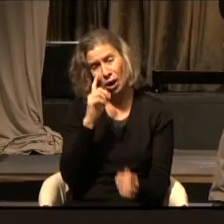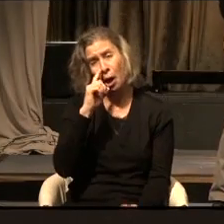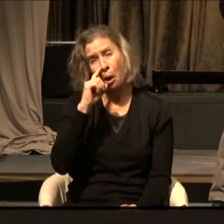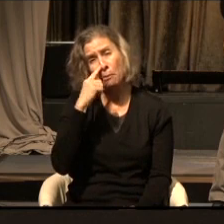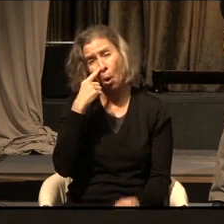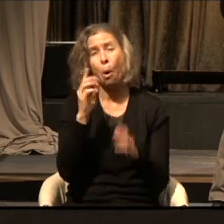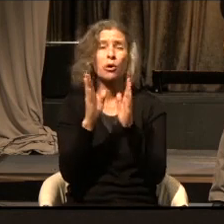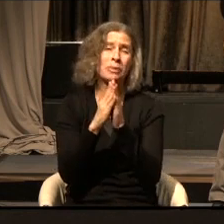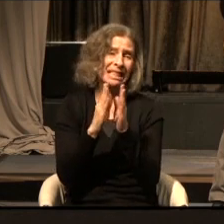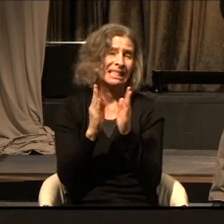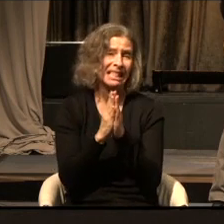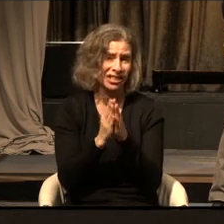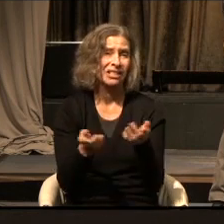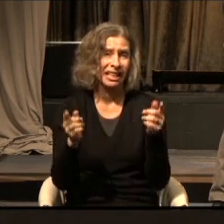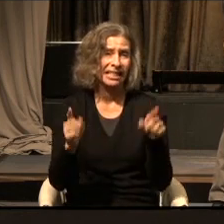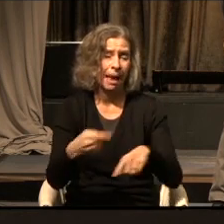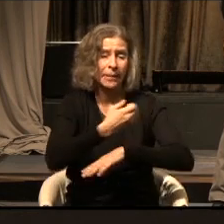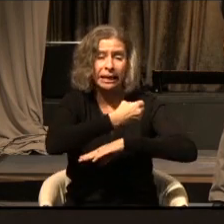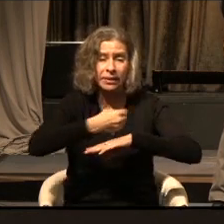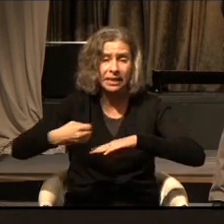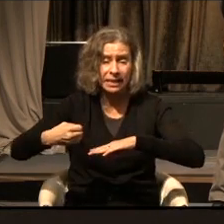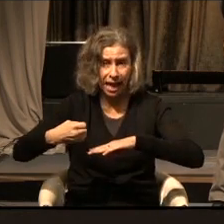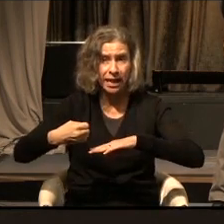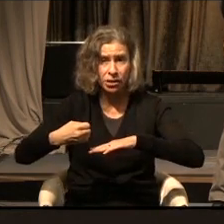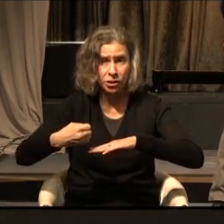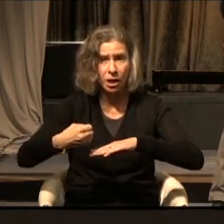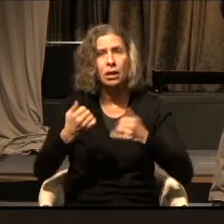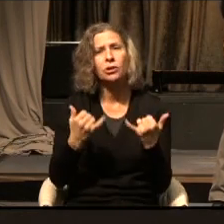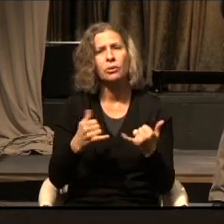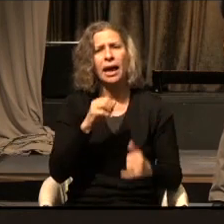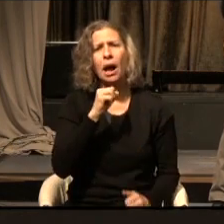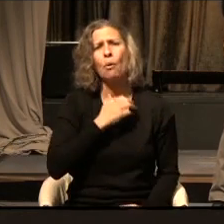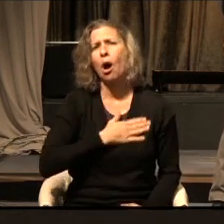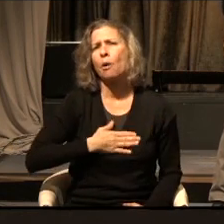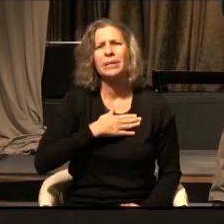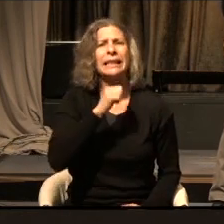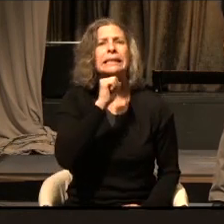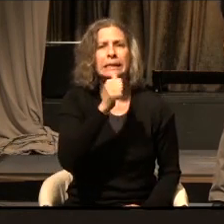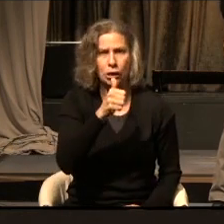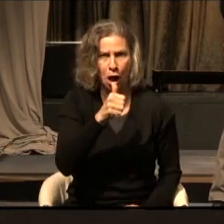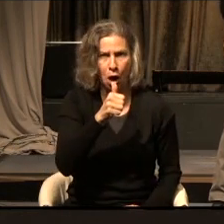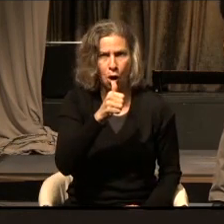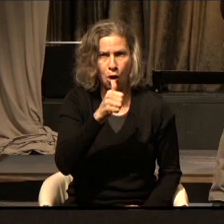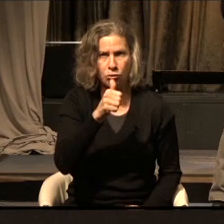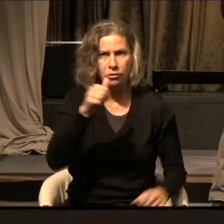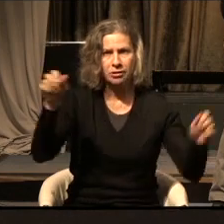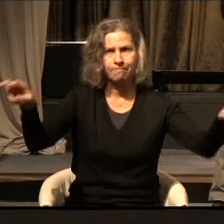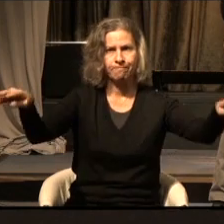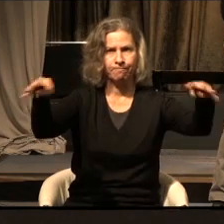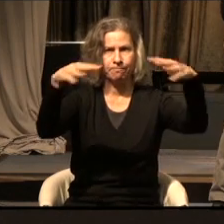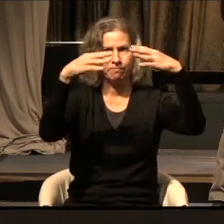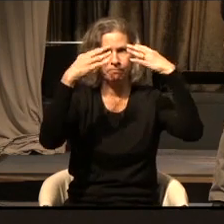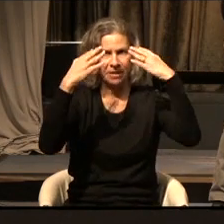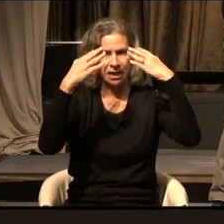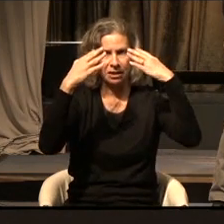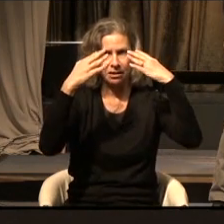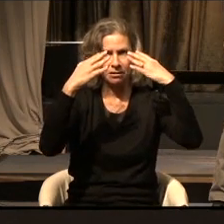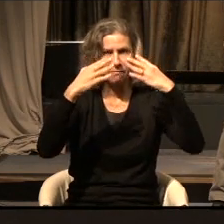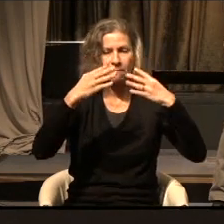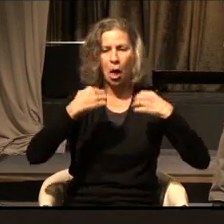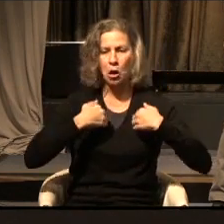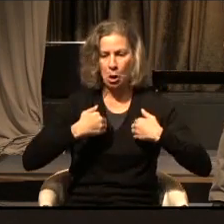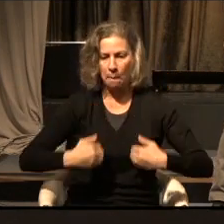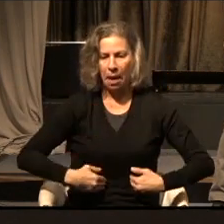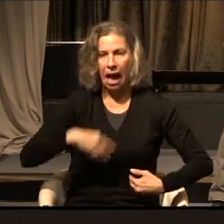the session that's going on up here. So I'm going to really ask you not to do that and to really bring your full selves to the conversation,